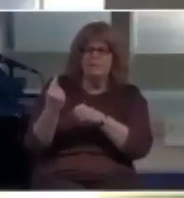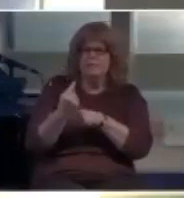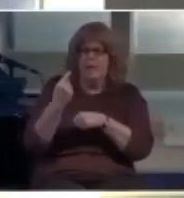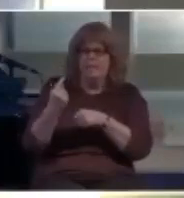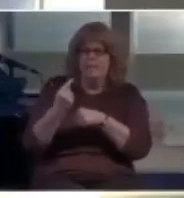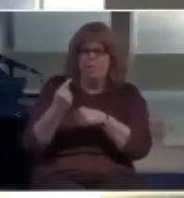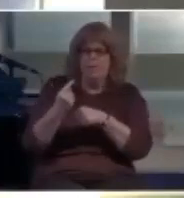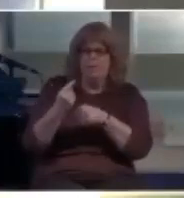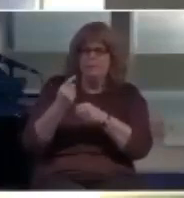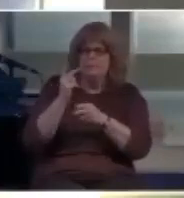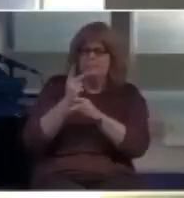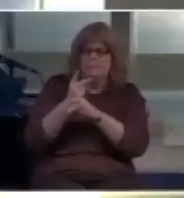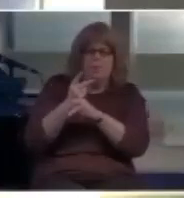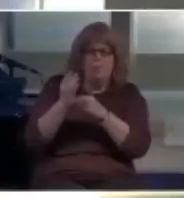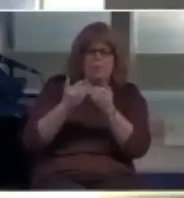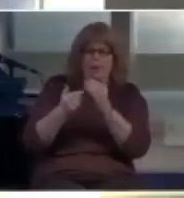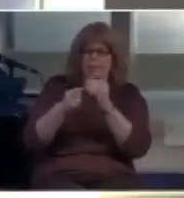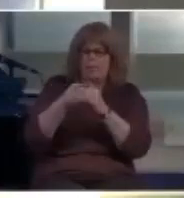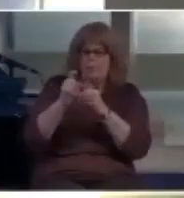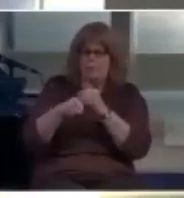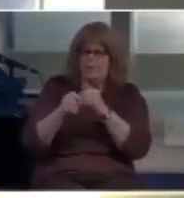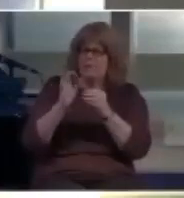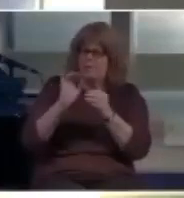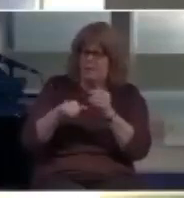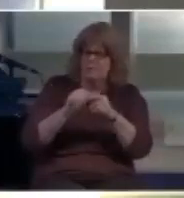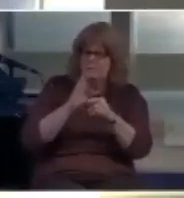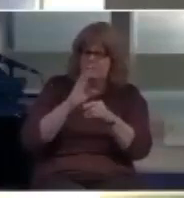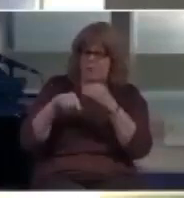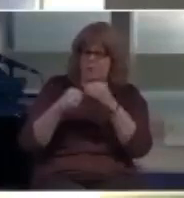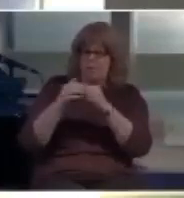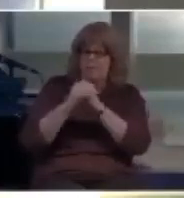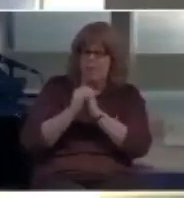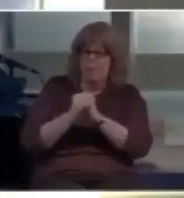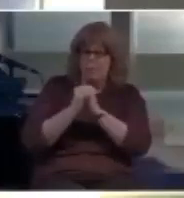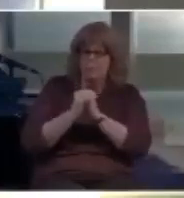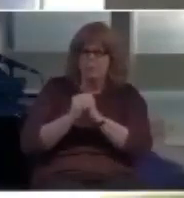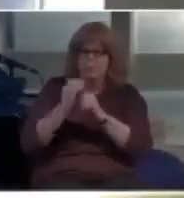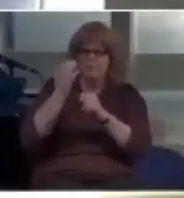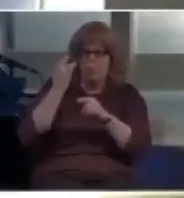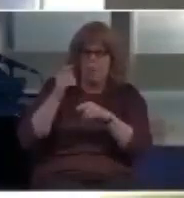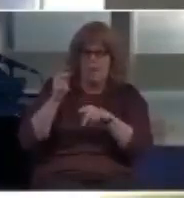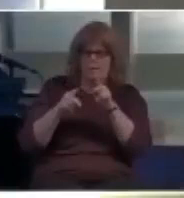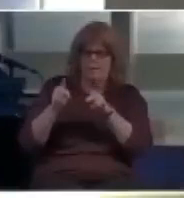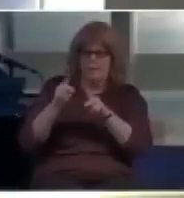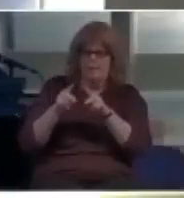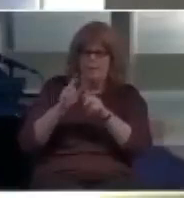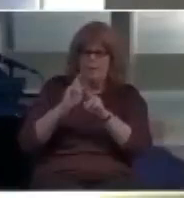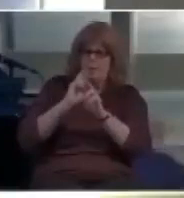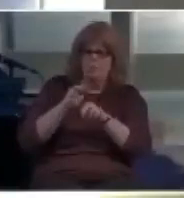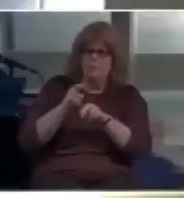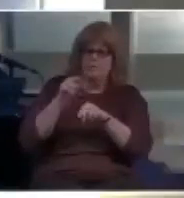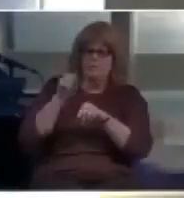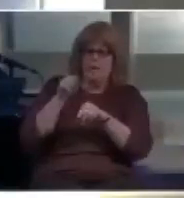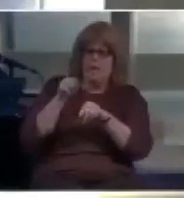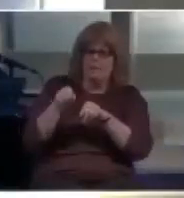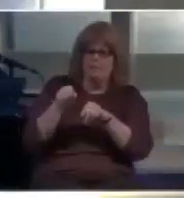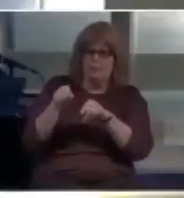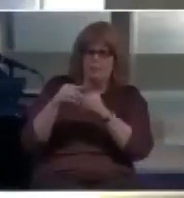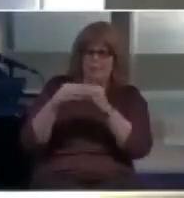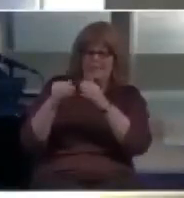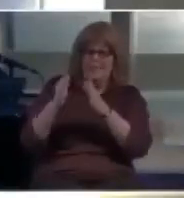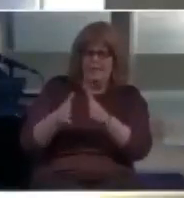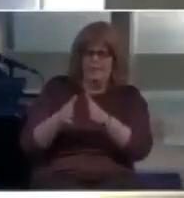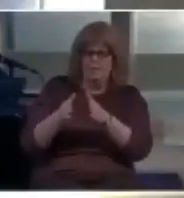to meet all of your needs. That's what we're talking about, worship. And so why is it that people responded this way to this